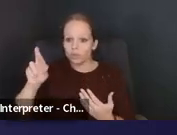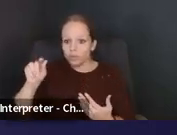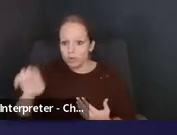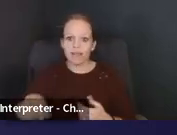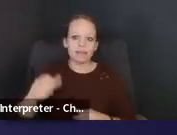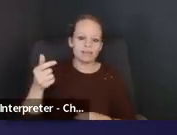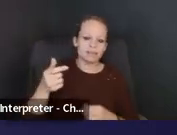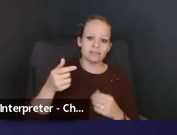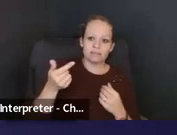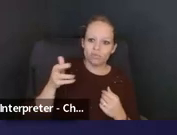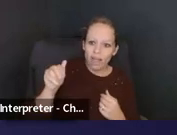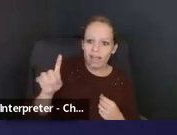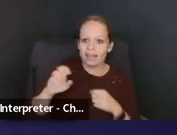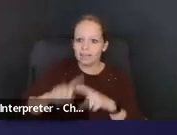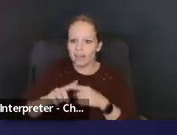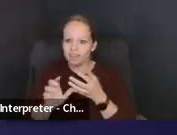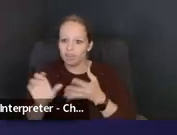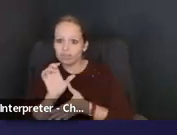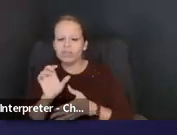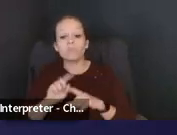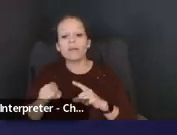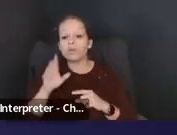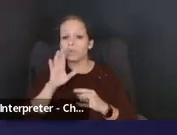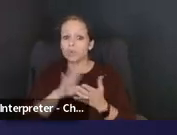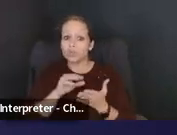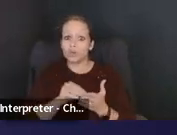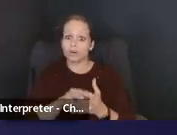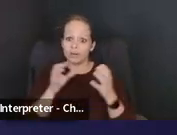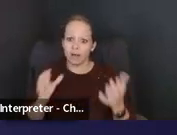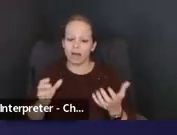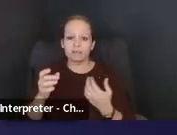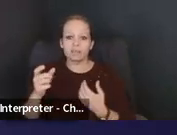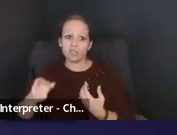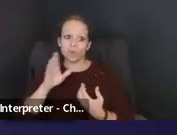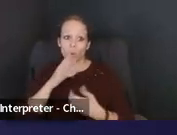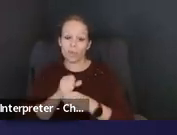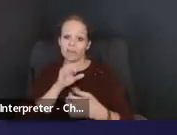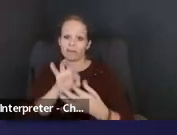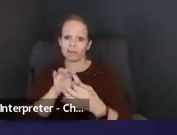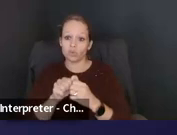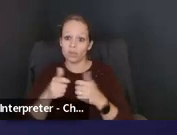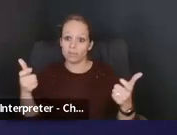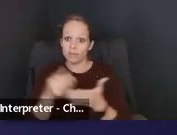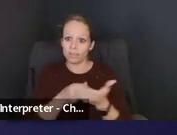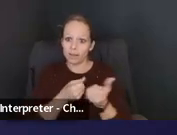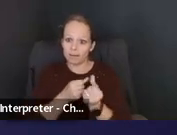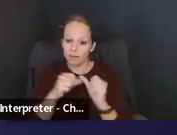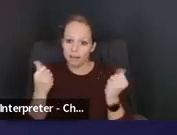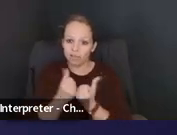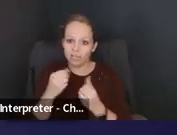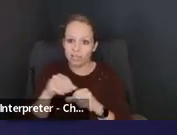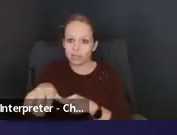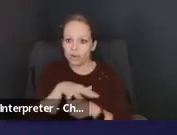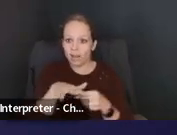according to the criteria. But you learn an awful lot. Not only do you make a connection with a major funding agency in your area